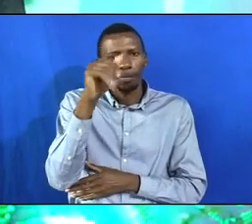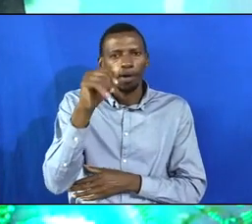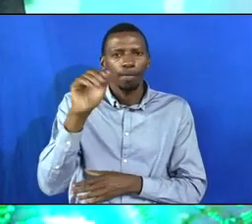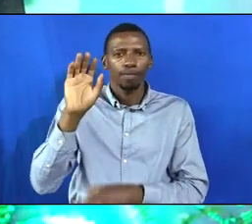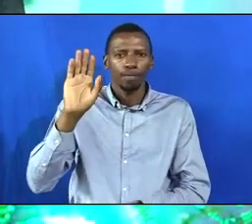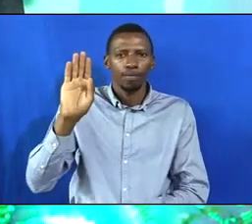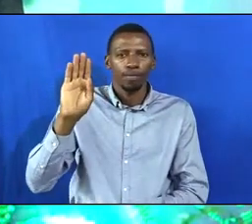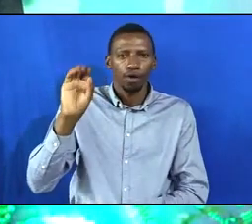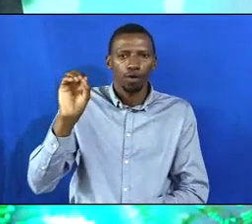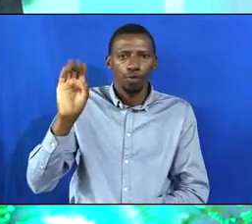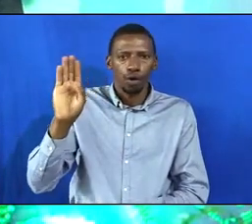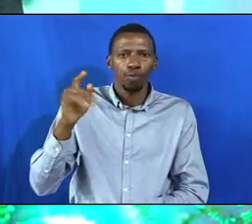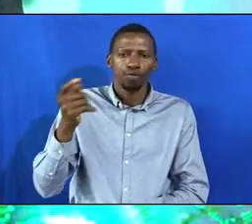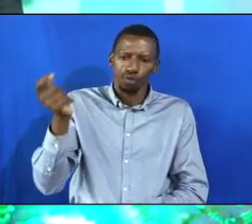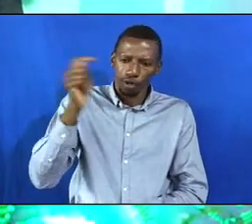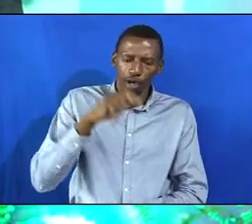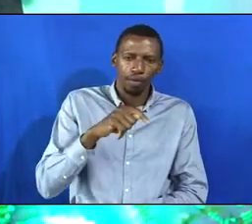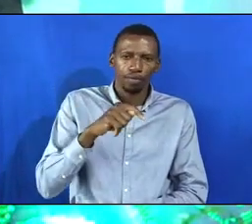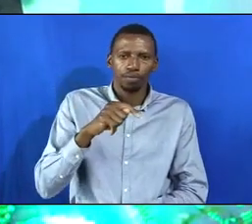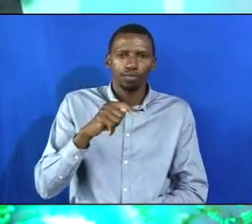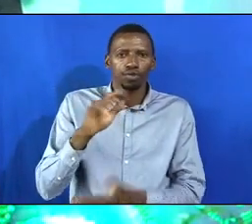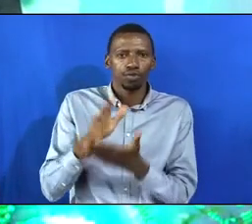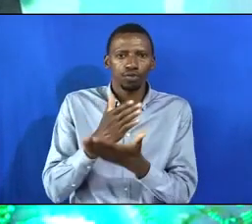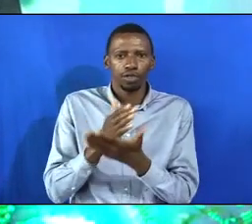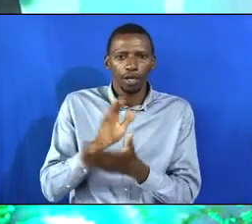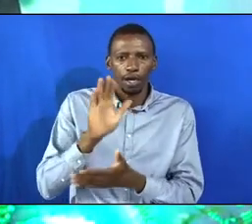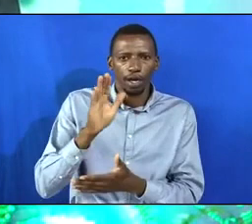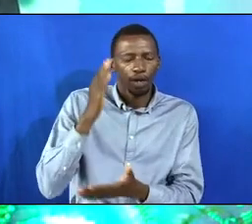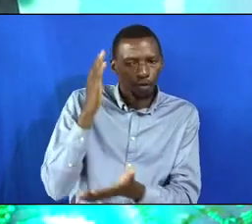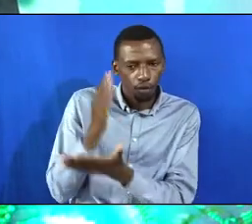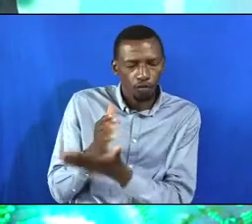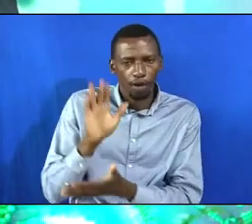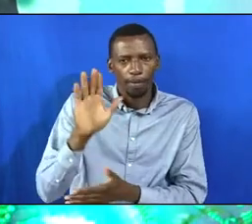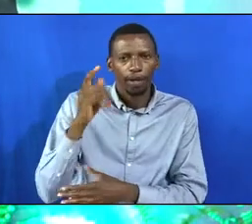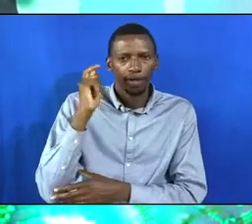so that you can confirm the testimony.